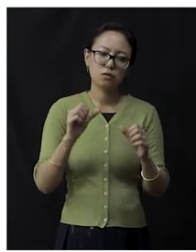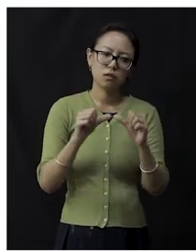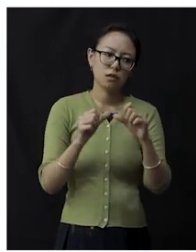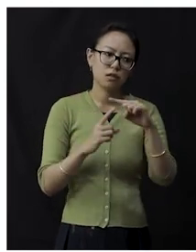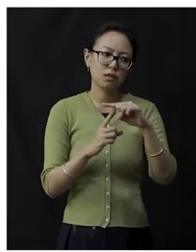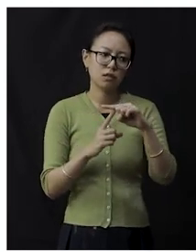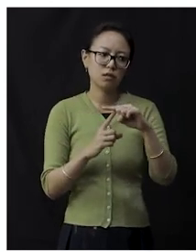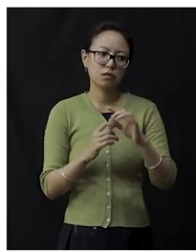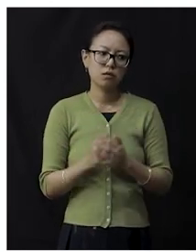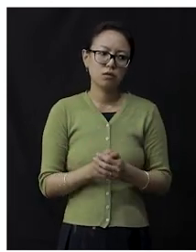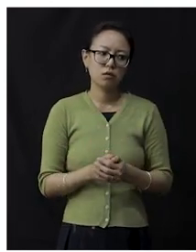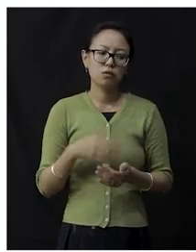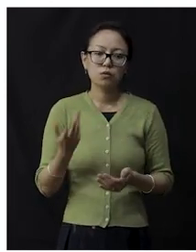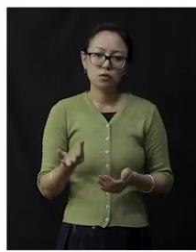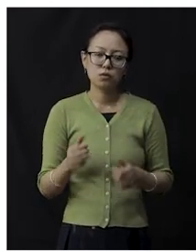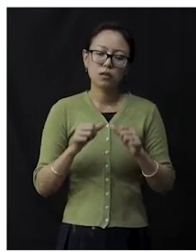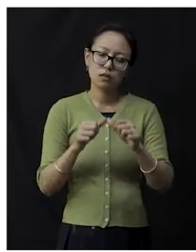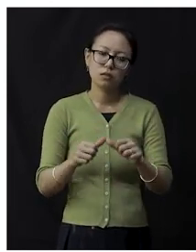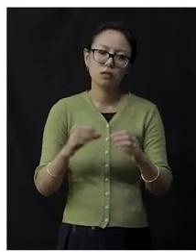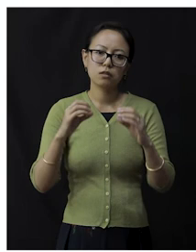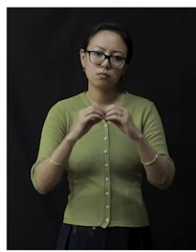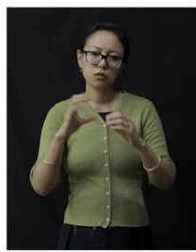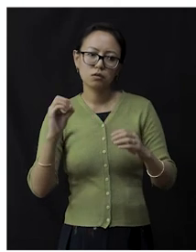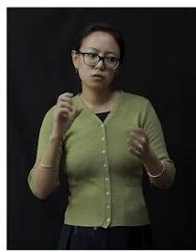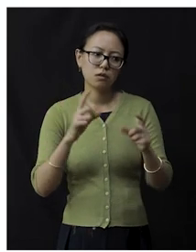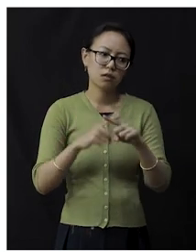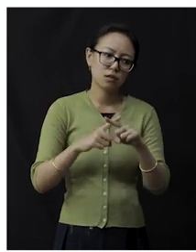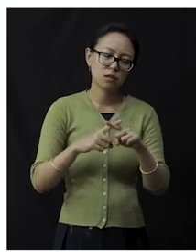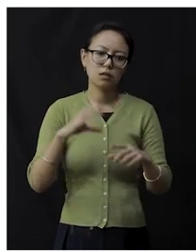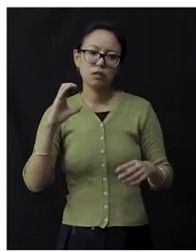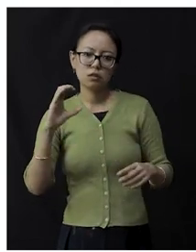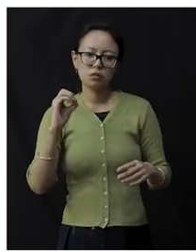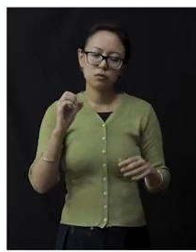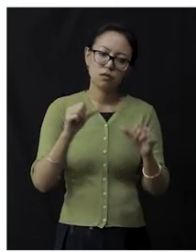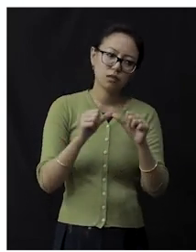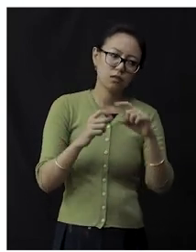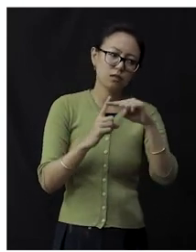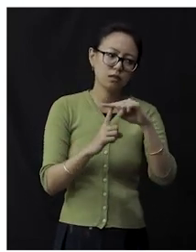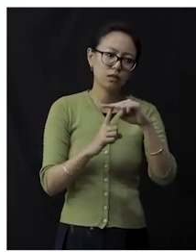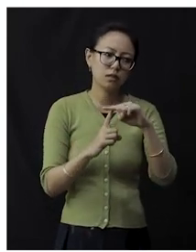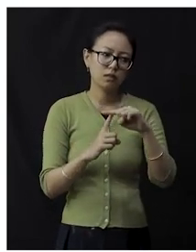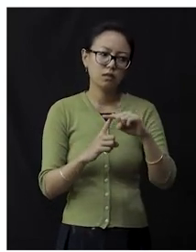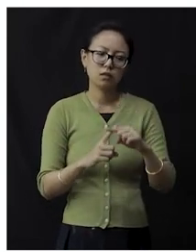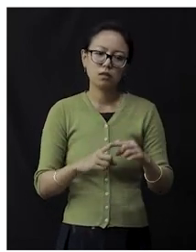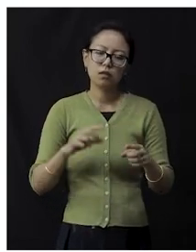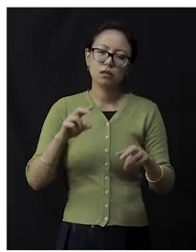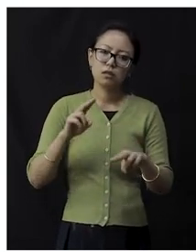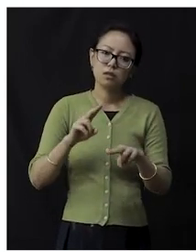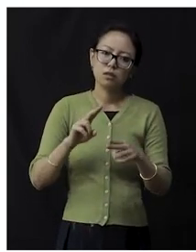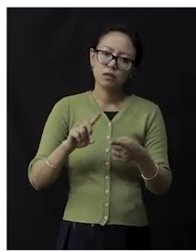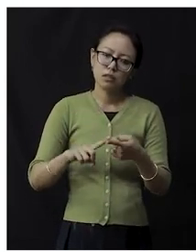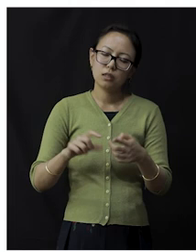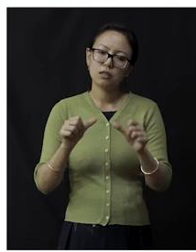Then comes ear, and then E, F, G, H. H is the last one, horse. So box,